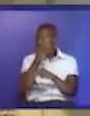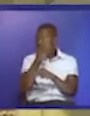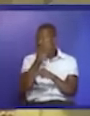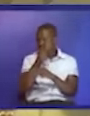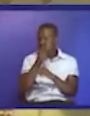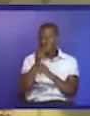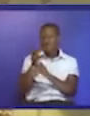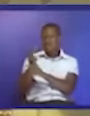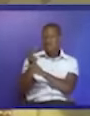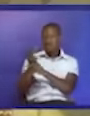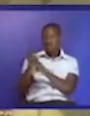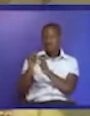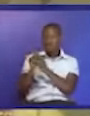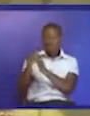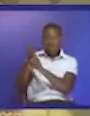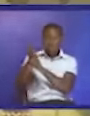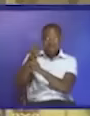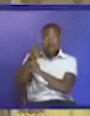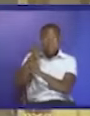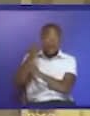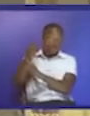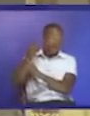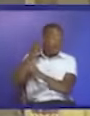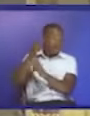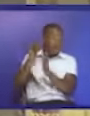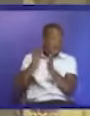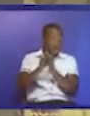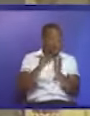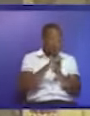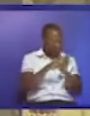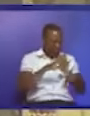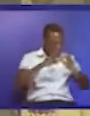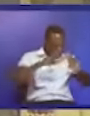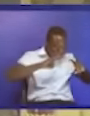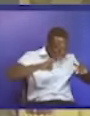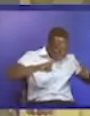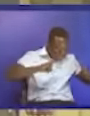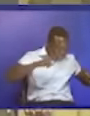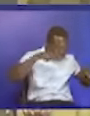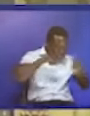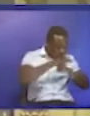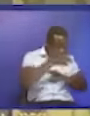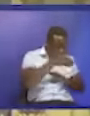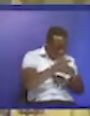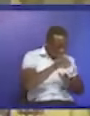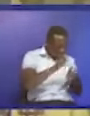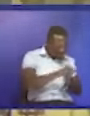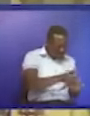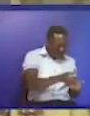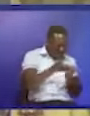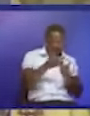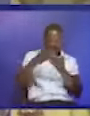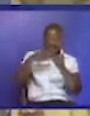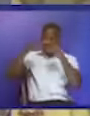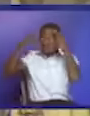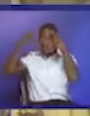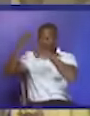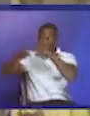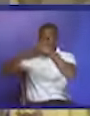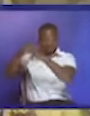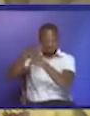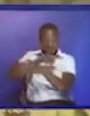from scripture and parallel it to the realities that are happening. Are we together? And then also